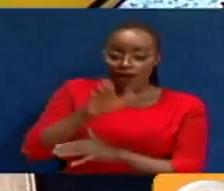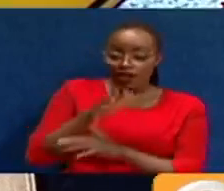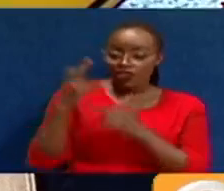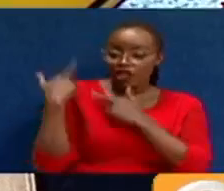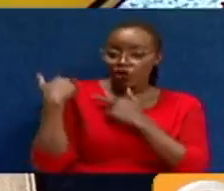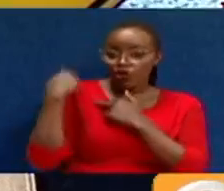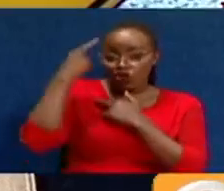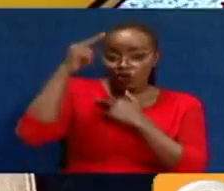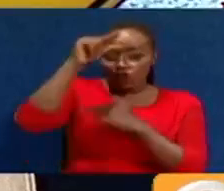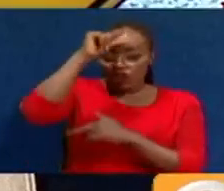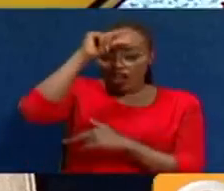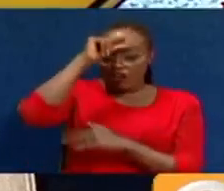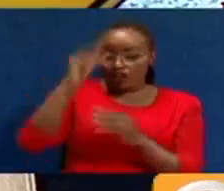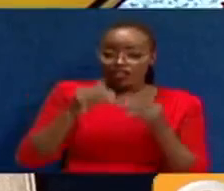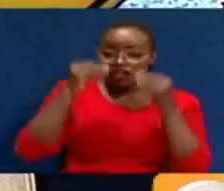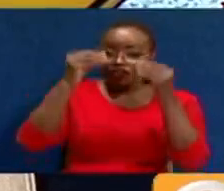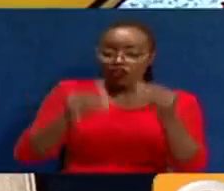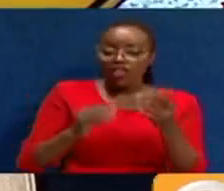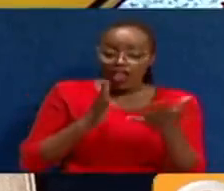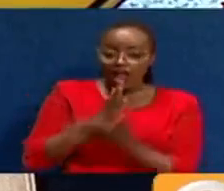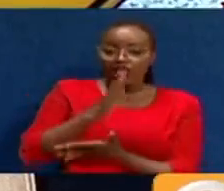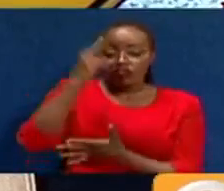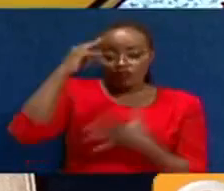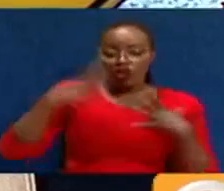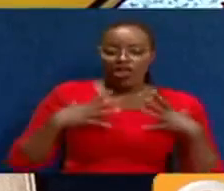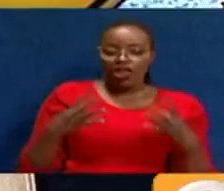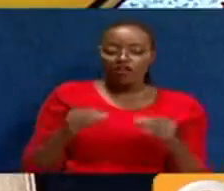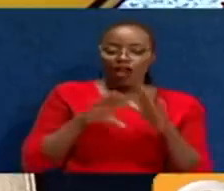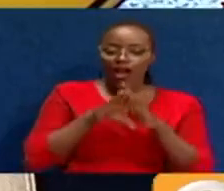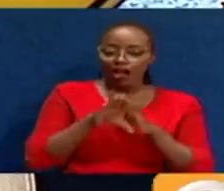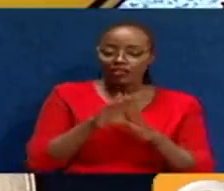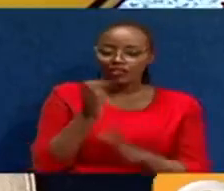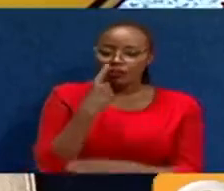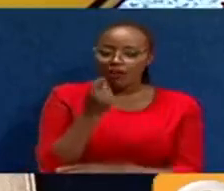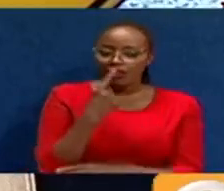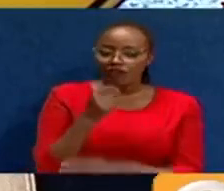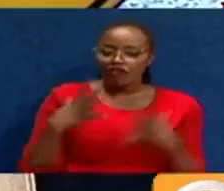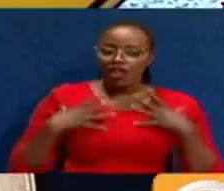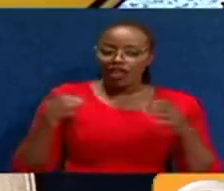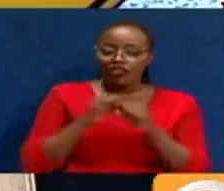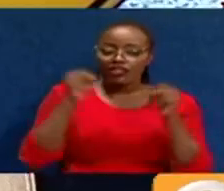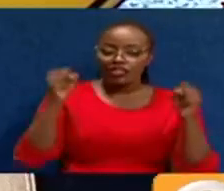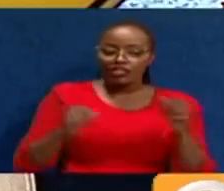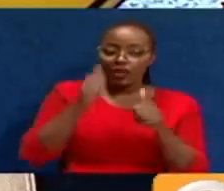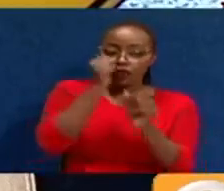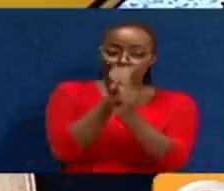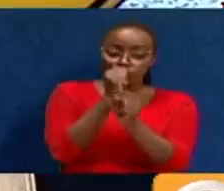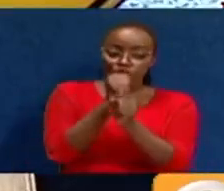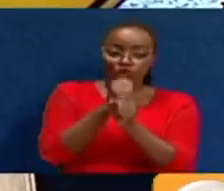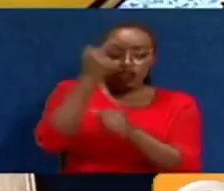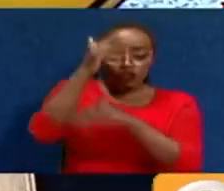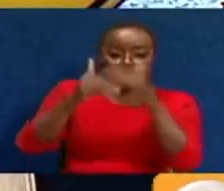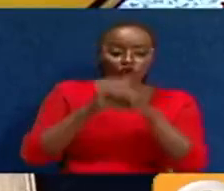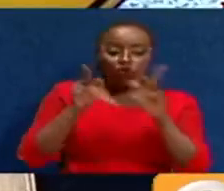of government in delivering the right to health on access to medicines, health systems that work for